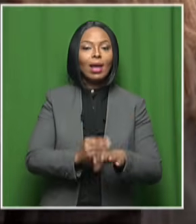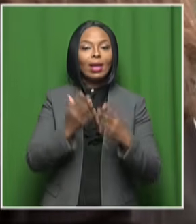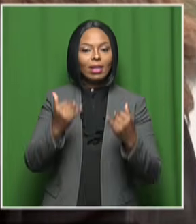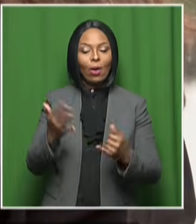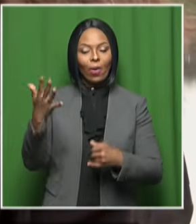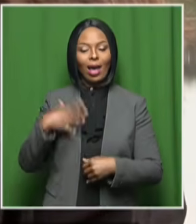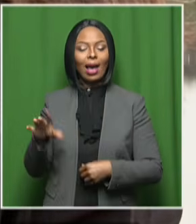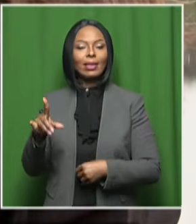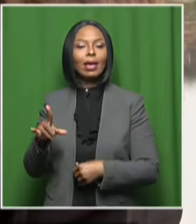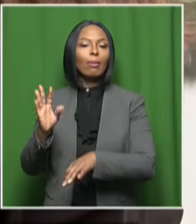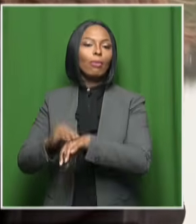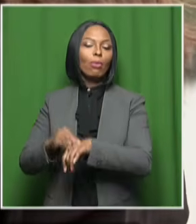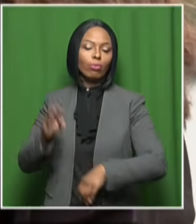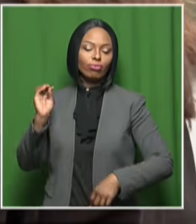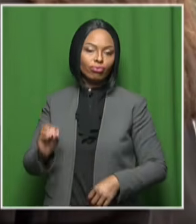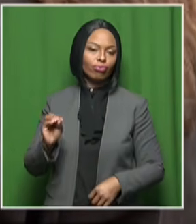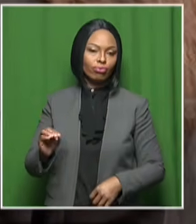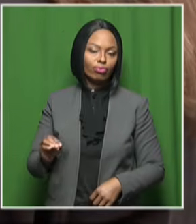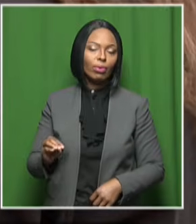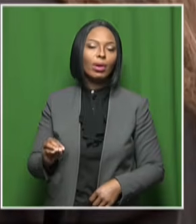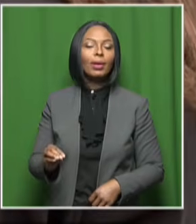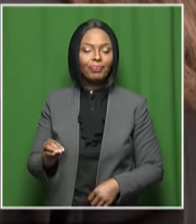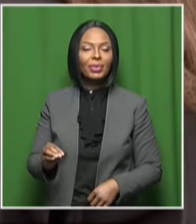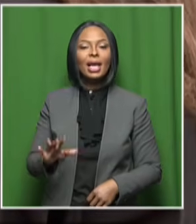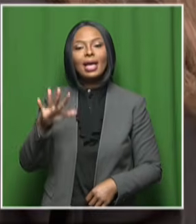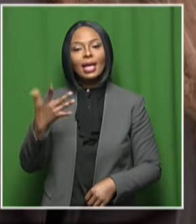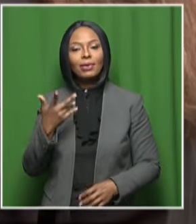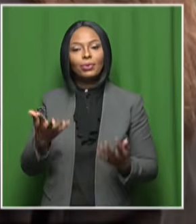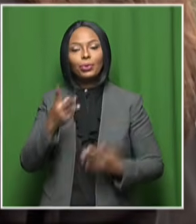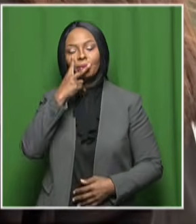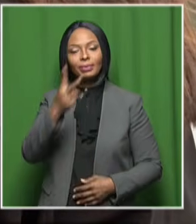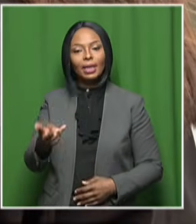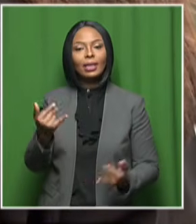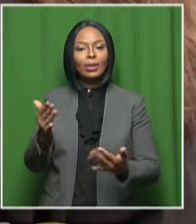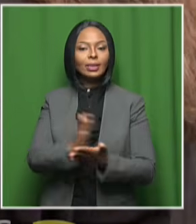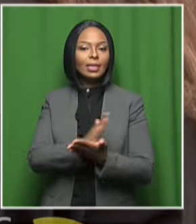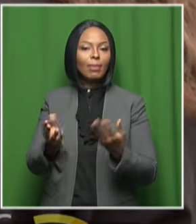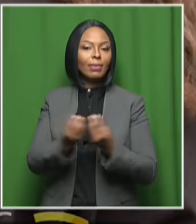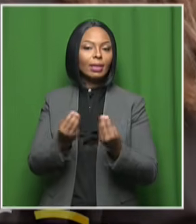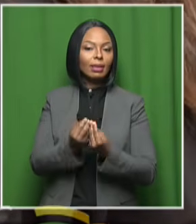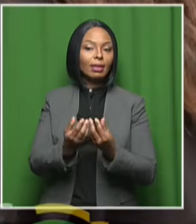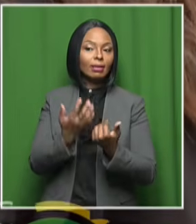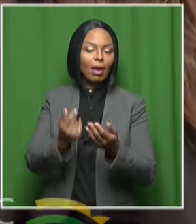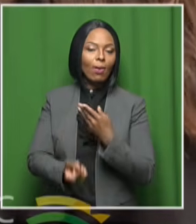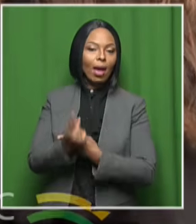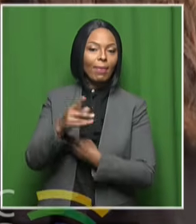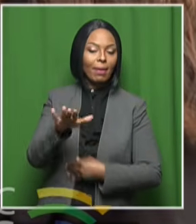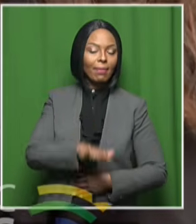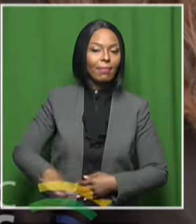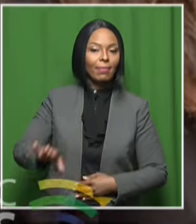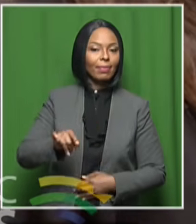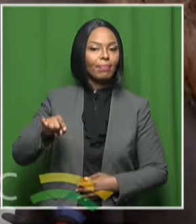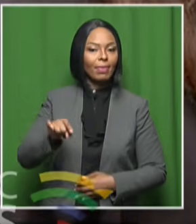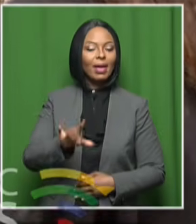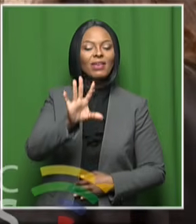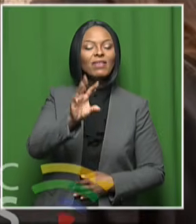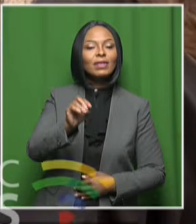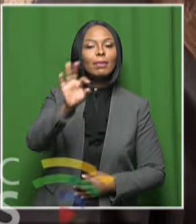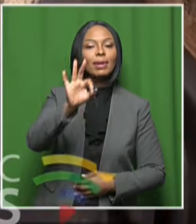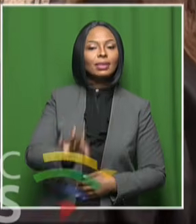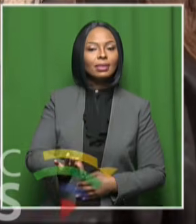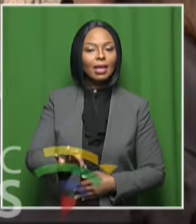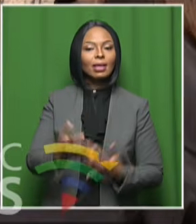to have a look at. And I mean, if we look at, you know, just some of the facts that we are dealing with, is that over 50% of this treated water is